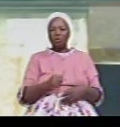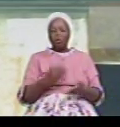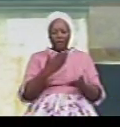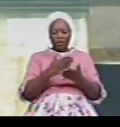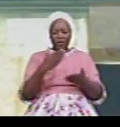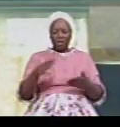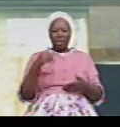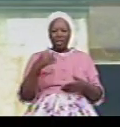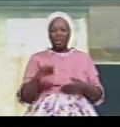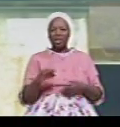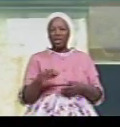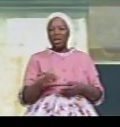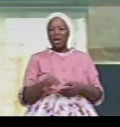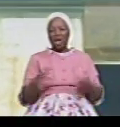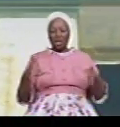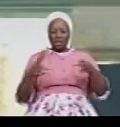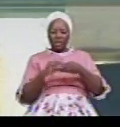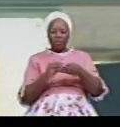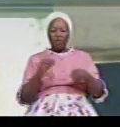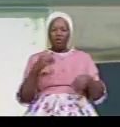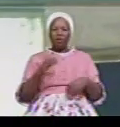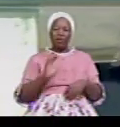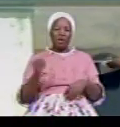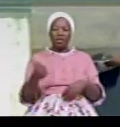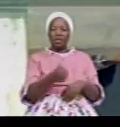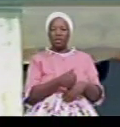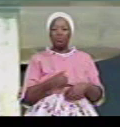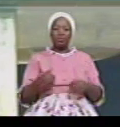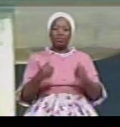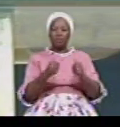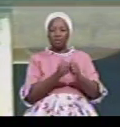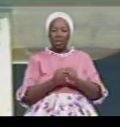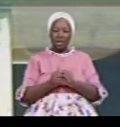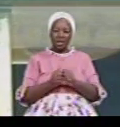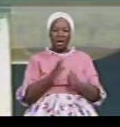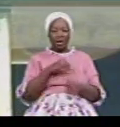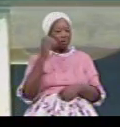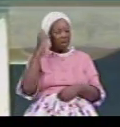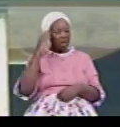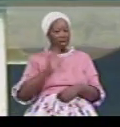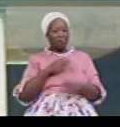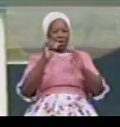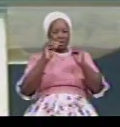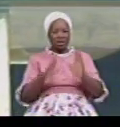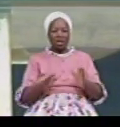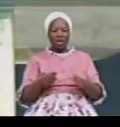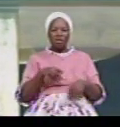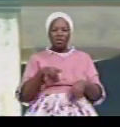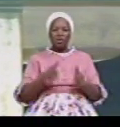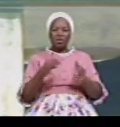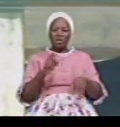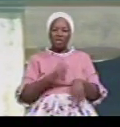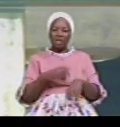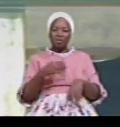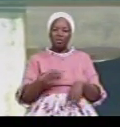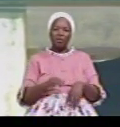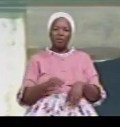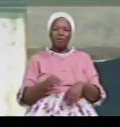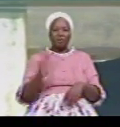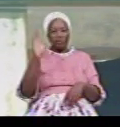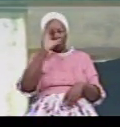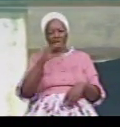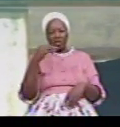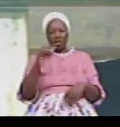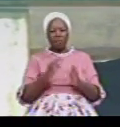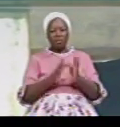ourselves together. And you heard our teacher during the time of searching the scriptures, and he taught